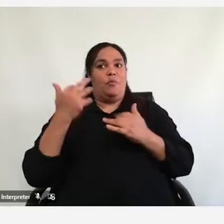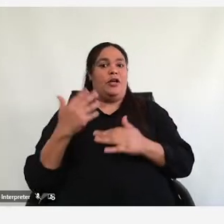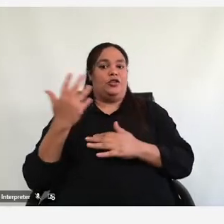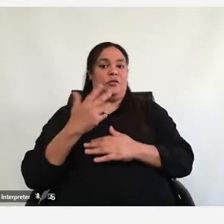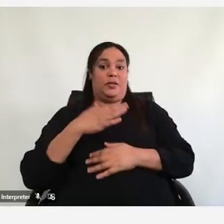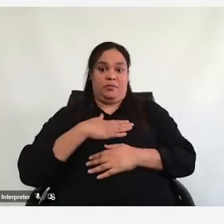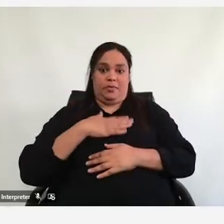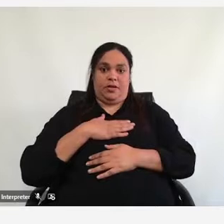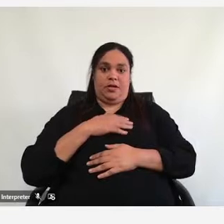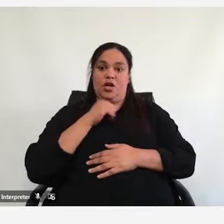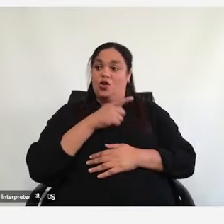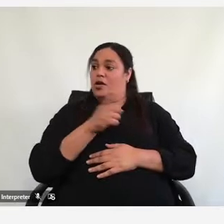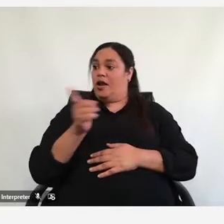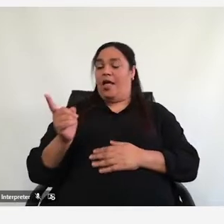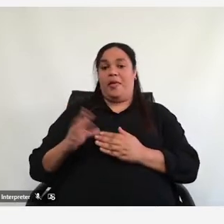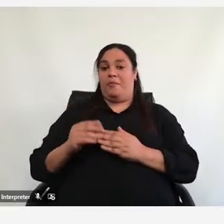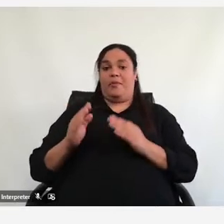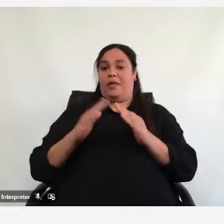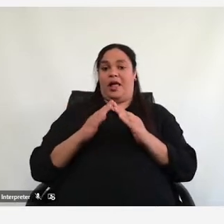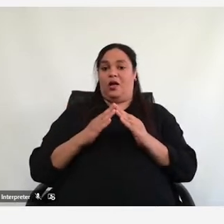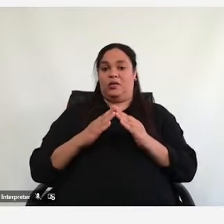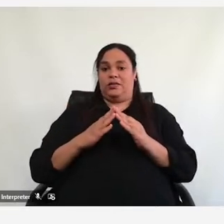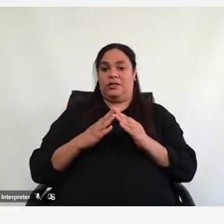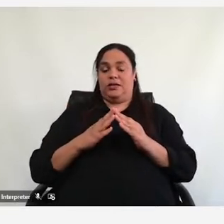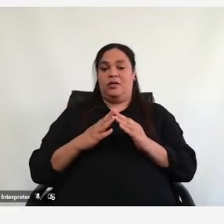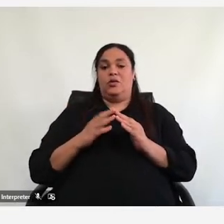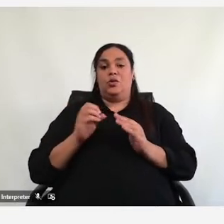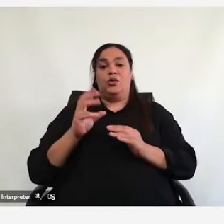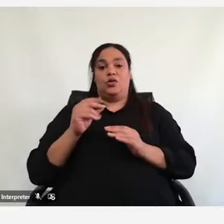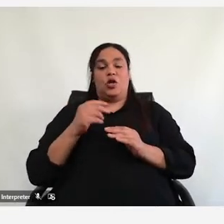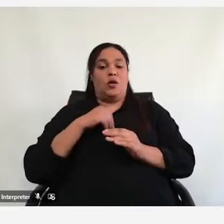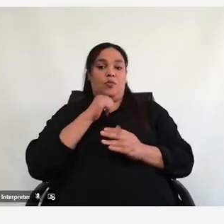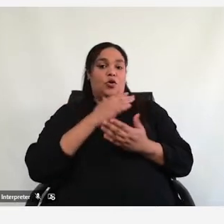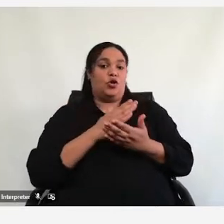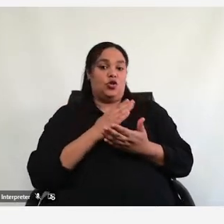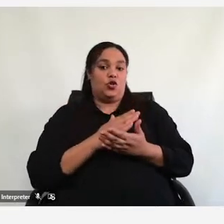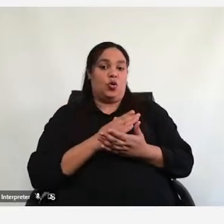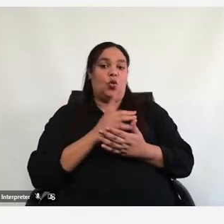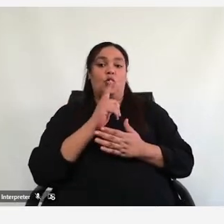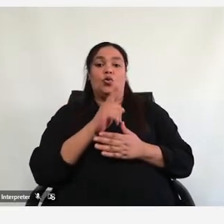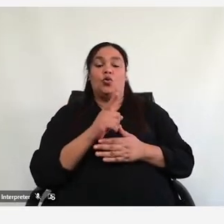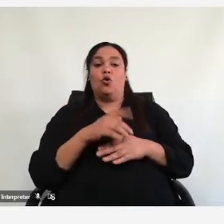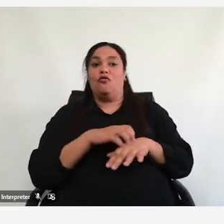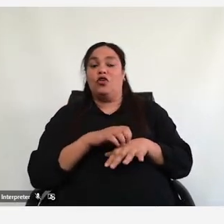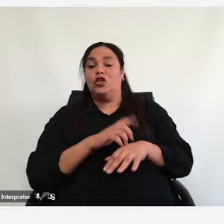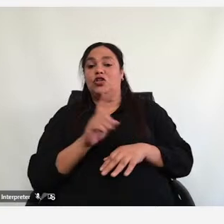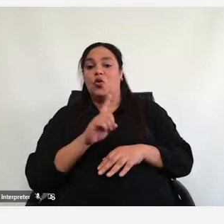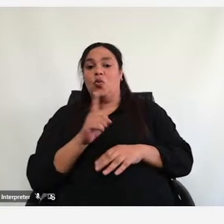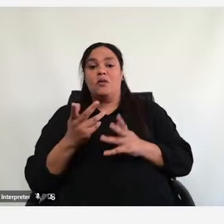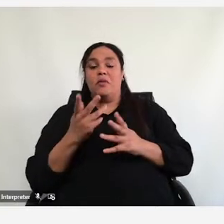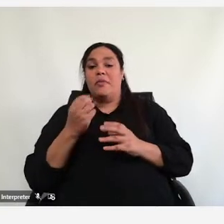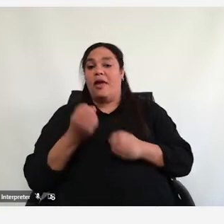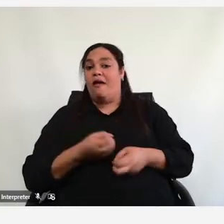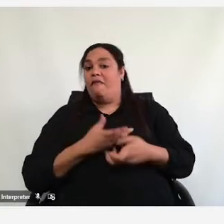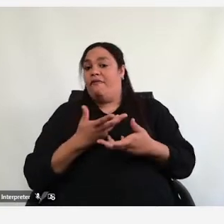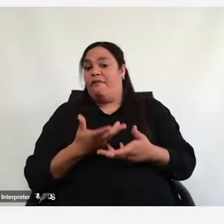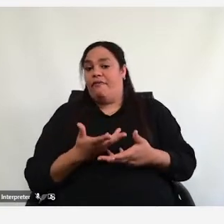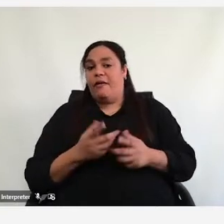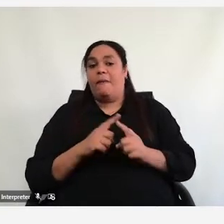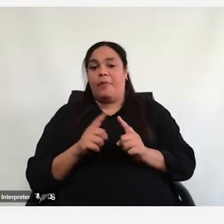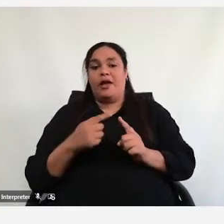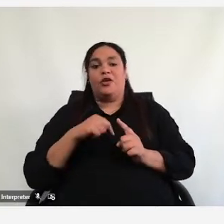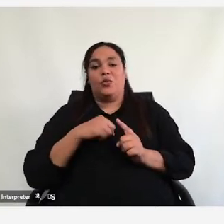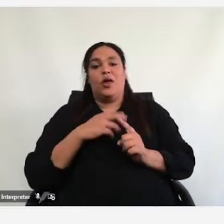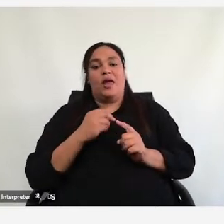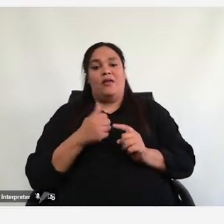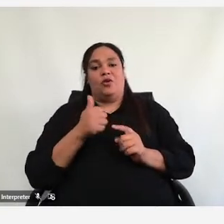me, not other members of this house. So I'm not sure what the extra frustrations are that they may have raised, but we actually have a